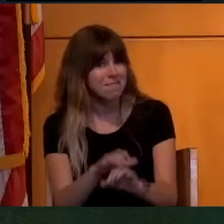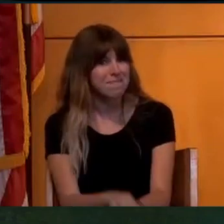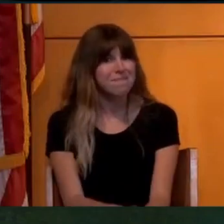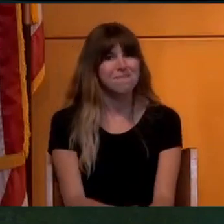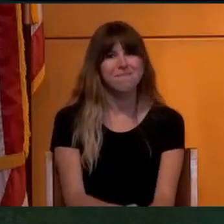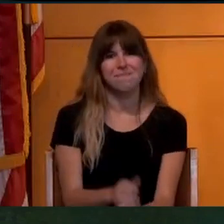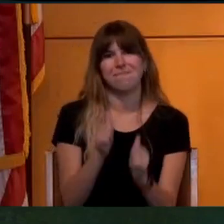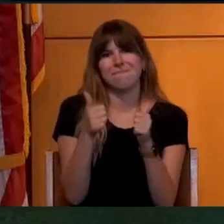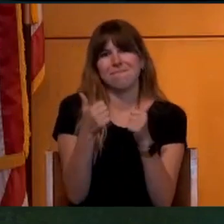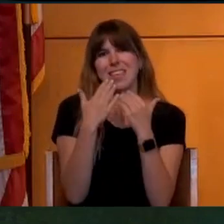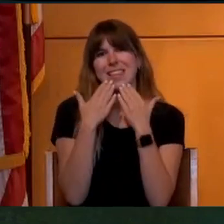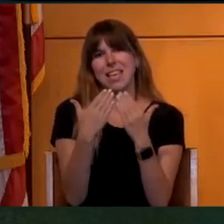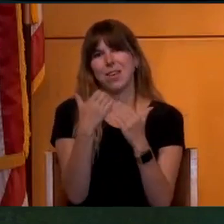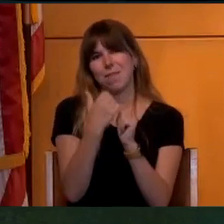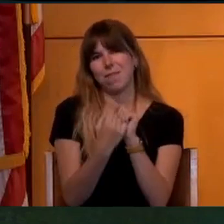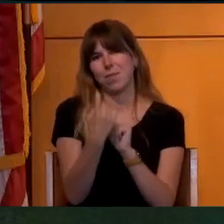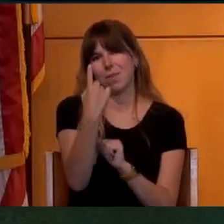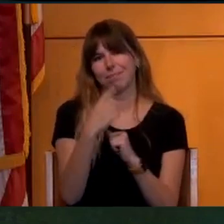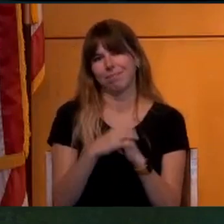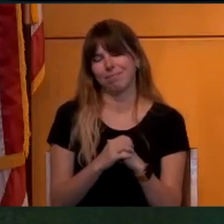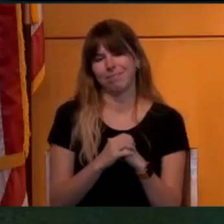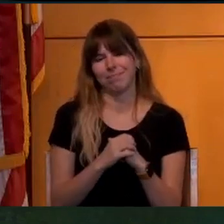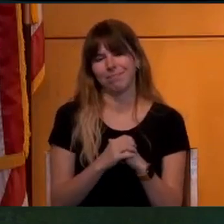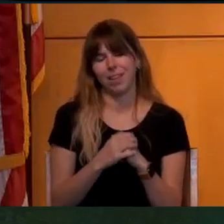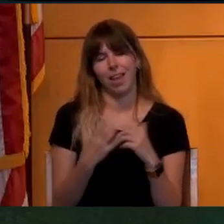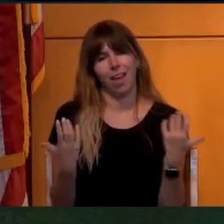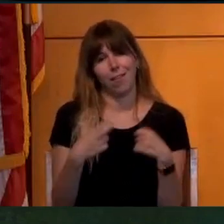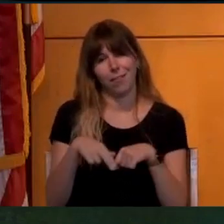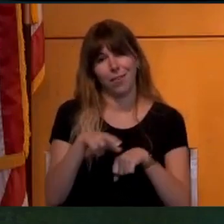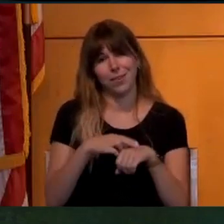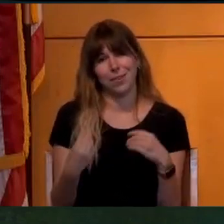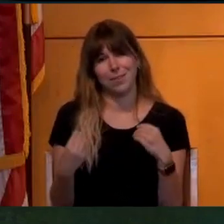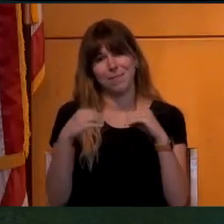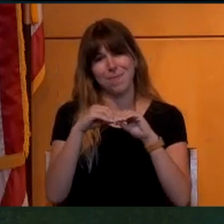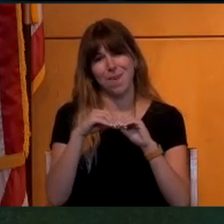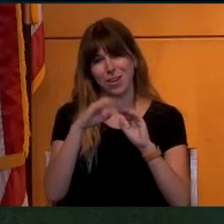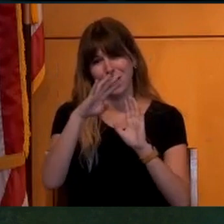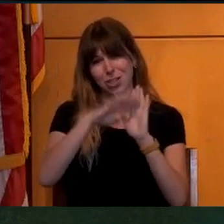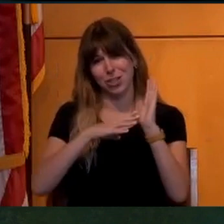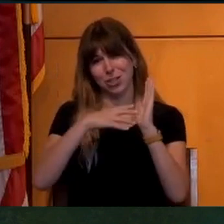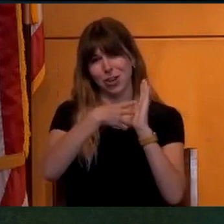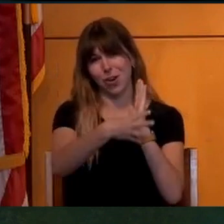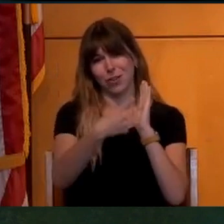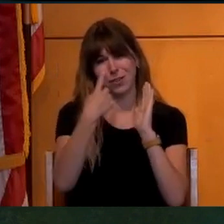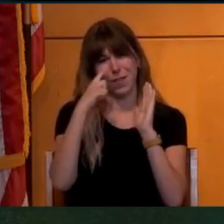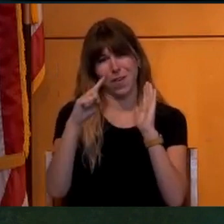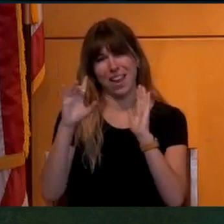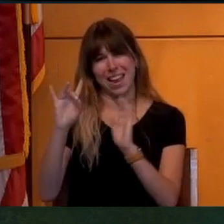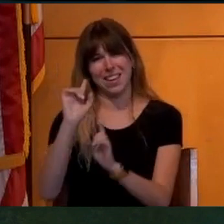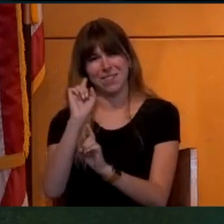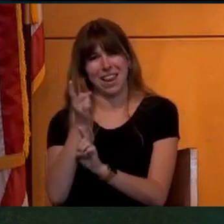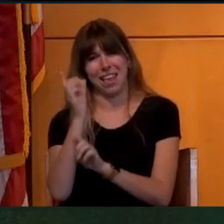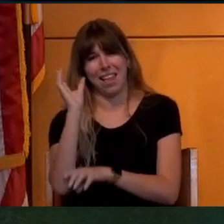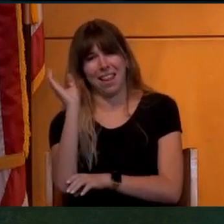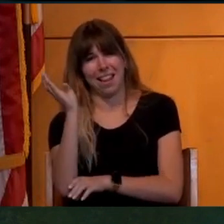Thanks, everybody. I've got, as usual, more charts than I should for an 8-minute talk, so I'll be as quick as I can through some of